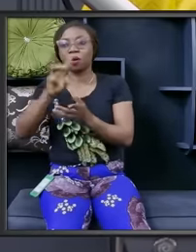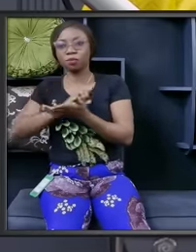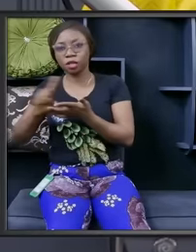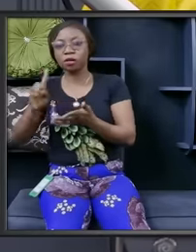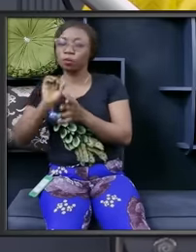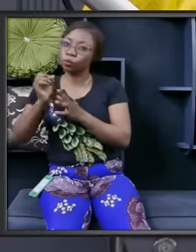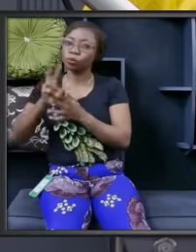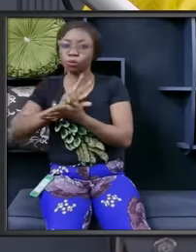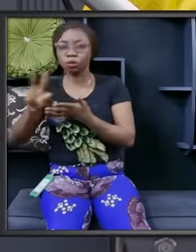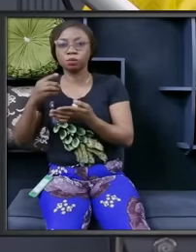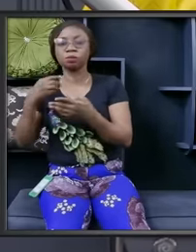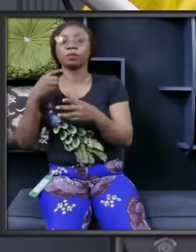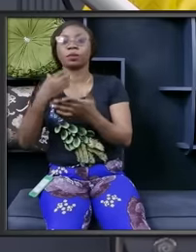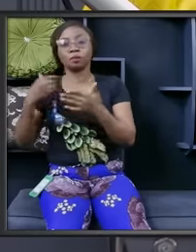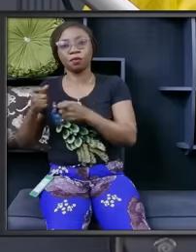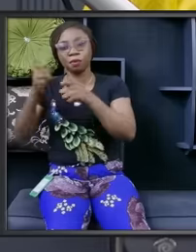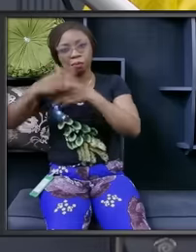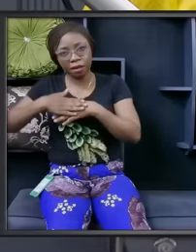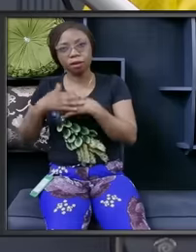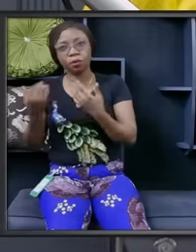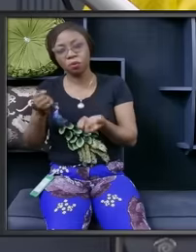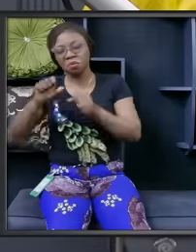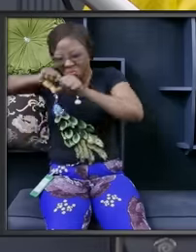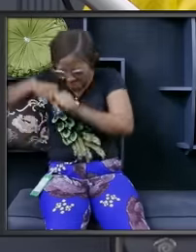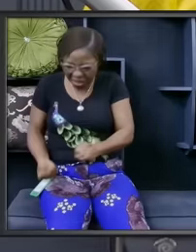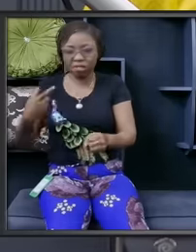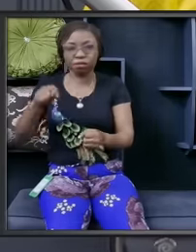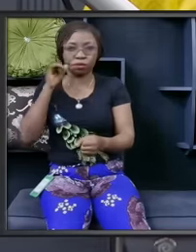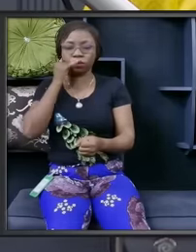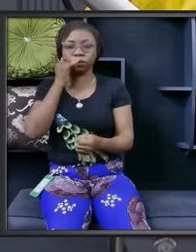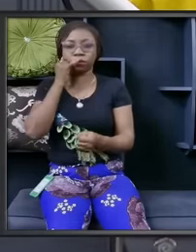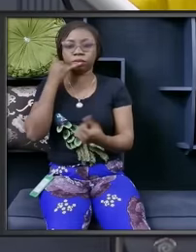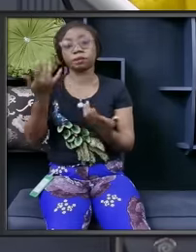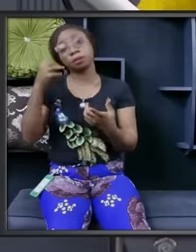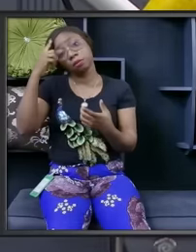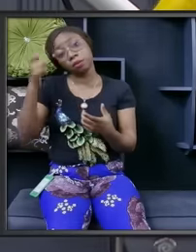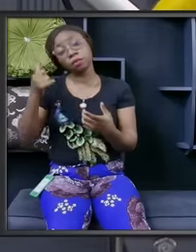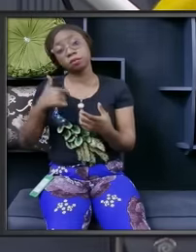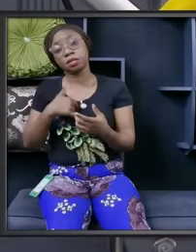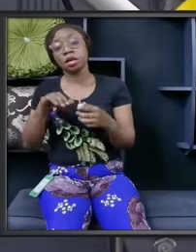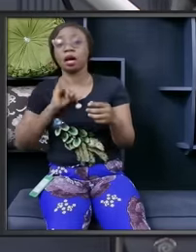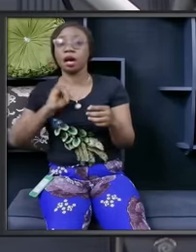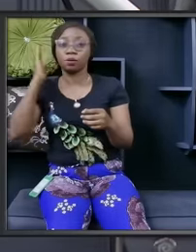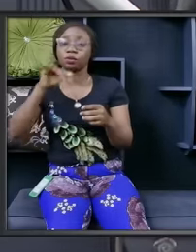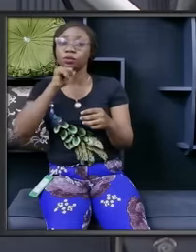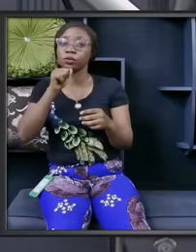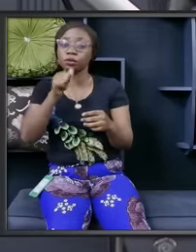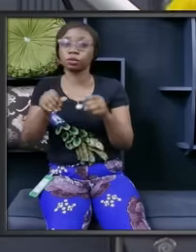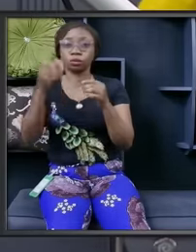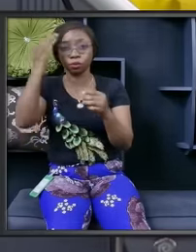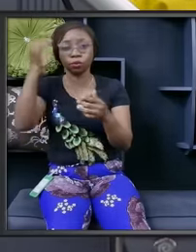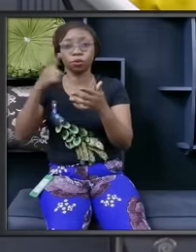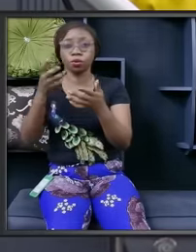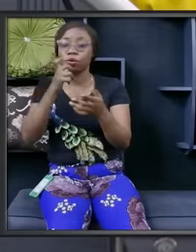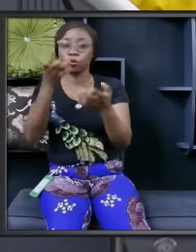give him back to me. Or he go break him or he go stay in my presence, break the phone. Because me, I know they know who won't call. I was a president of